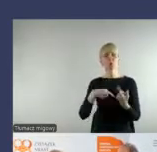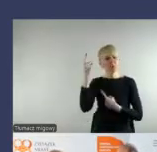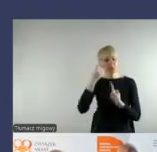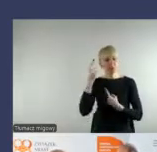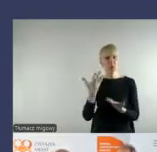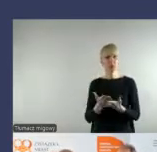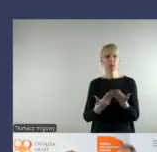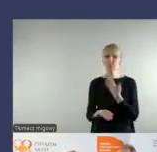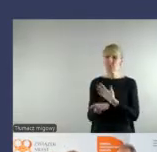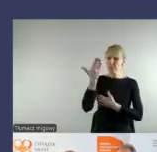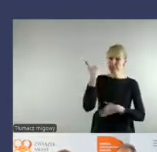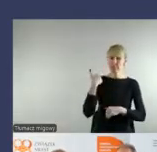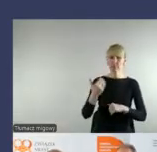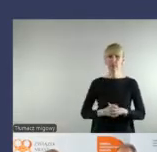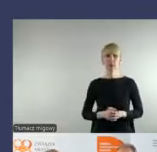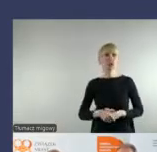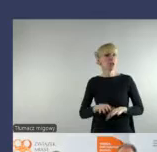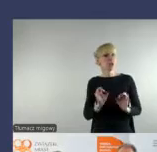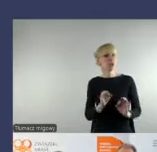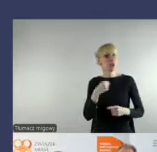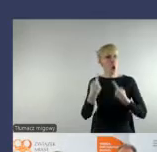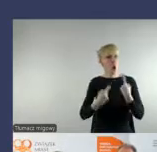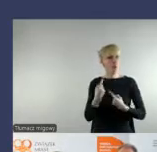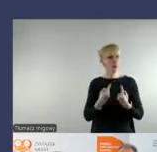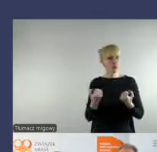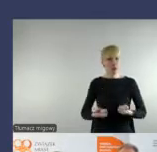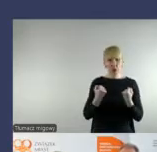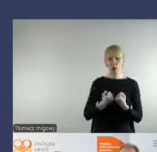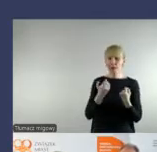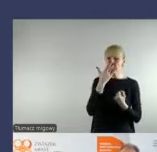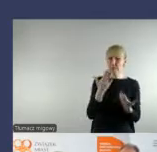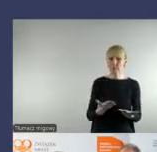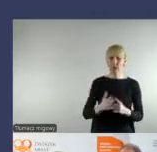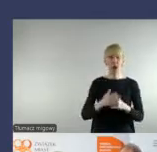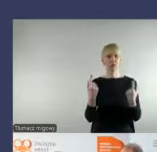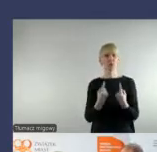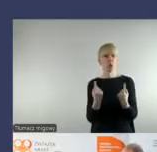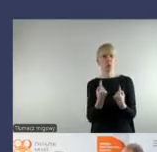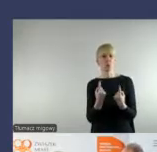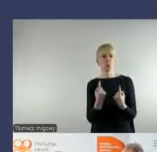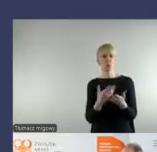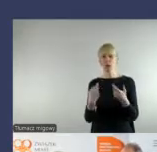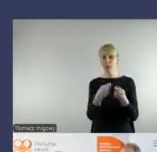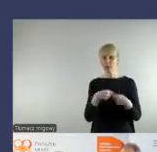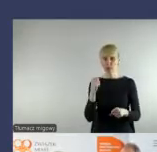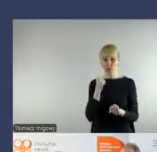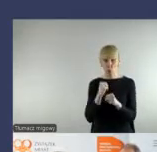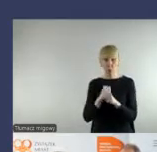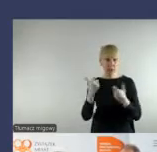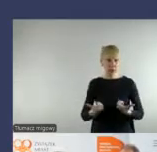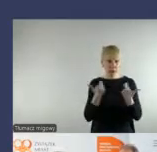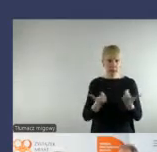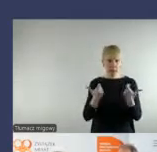not enough. This is an outdated way of thinking. Today we know that we have to be able to act on the basis